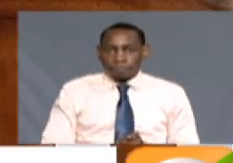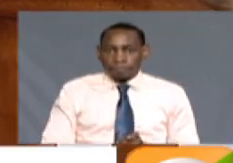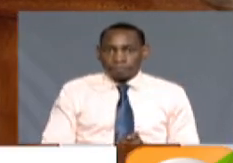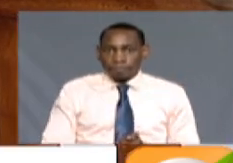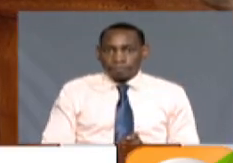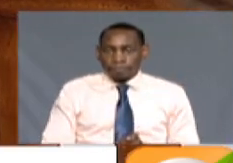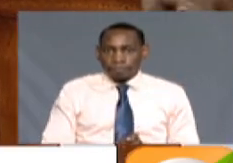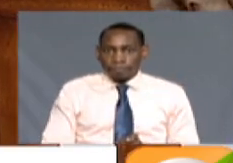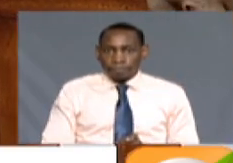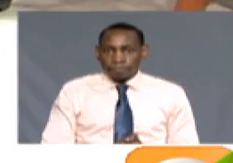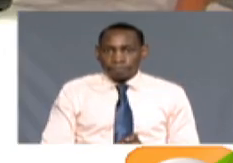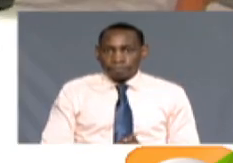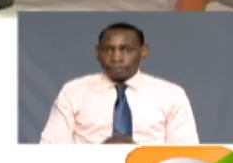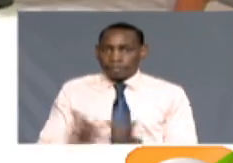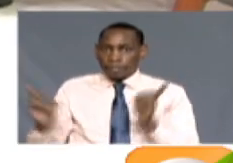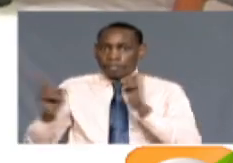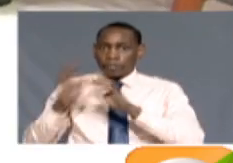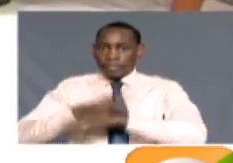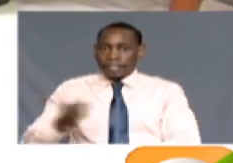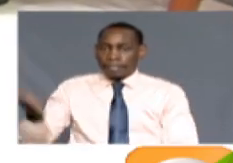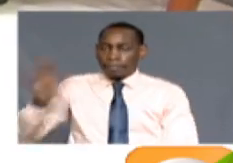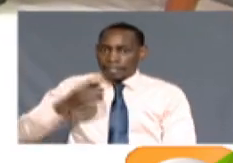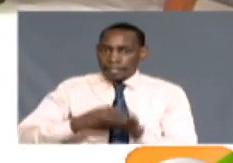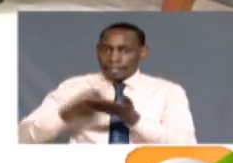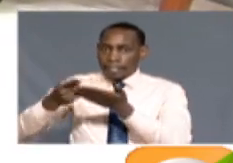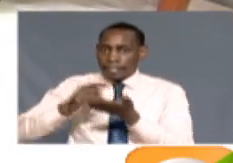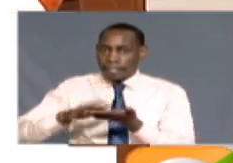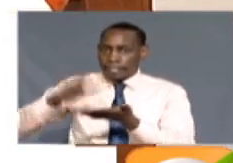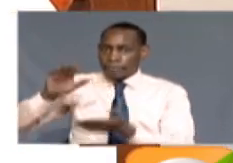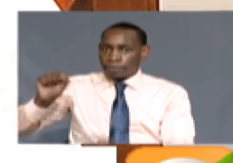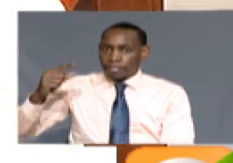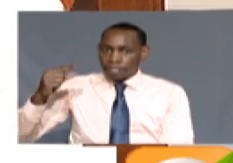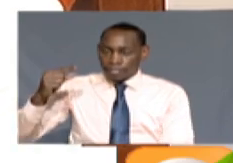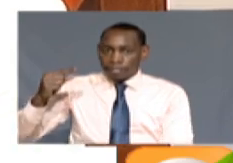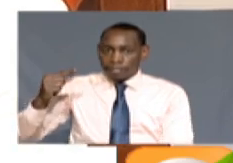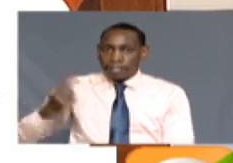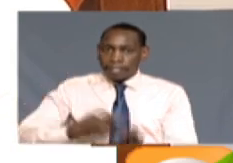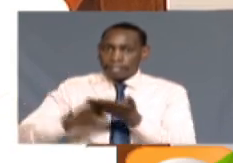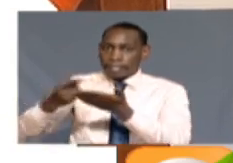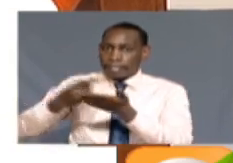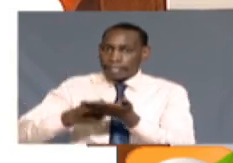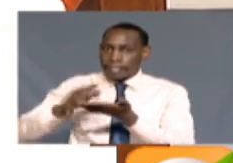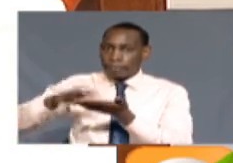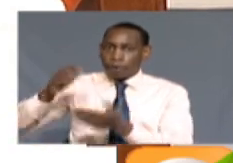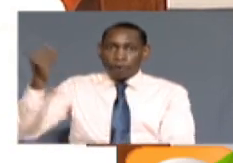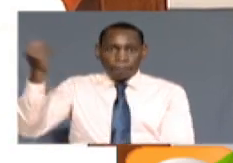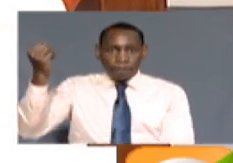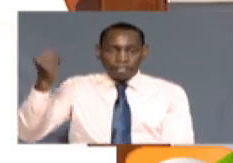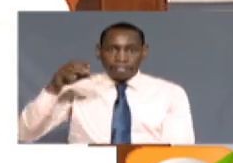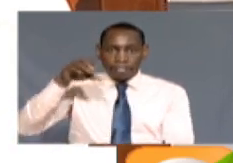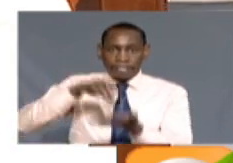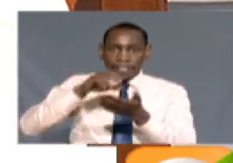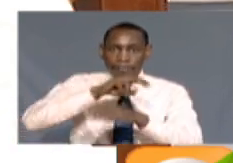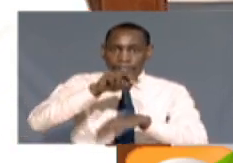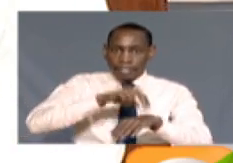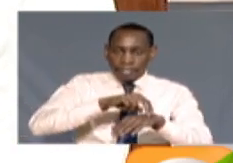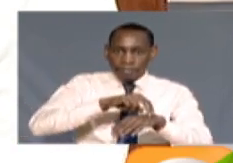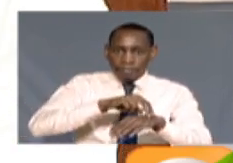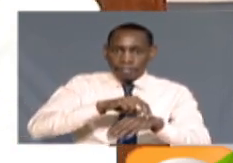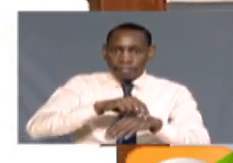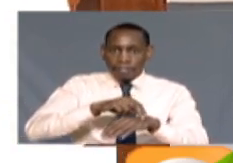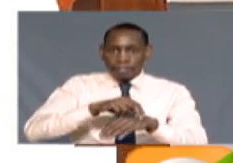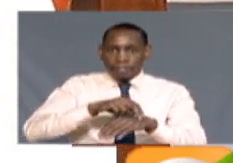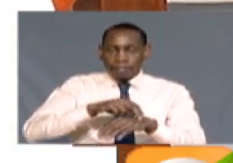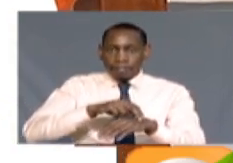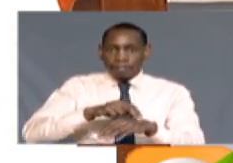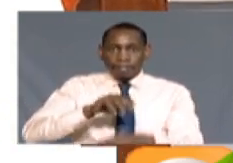Speaking of references, we're going to take a break, come back and talk some more, SG. We'll talk some more. Politics, state of the nation. You still haven't said, BB,